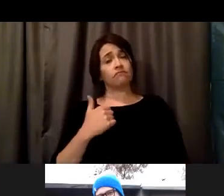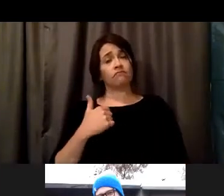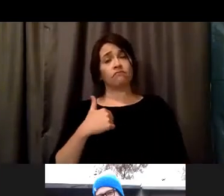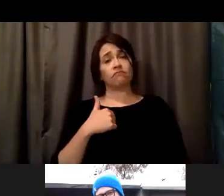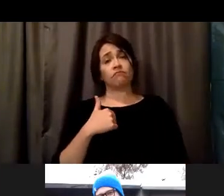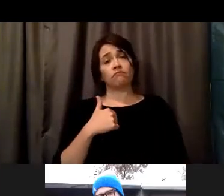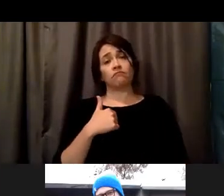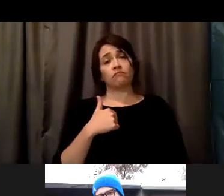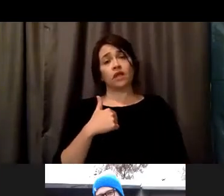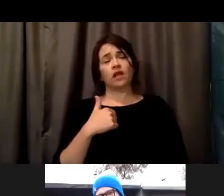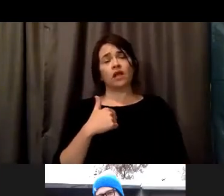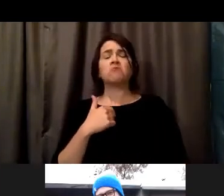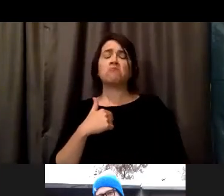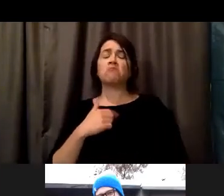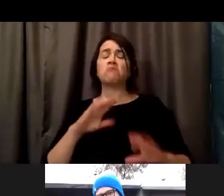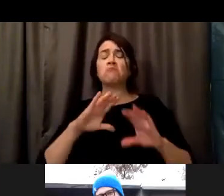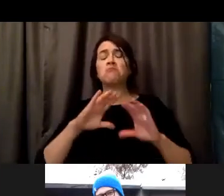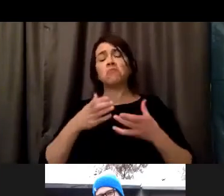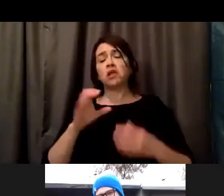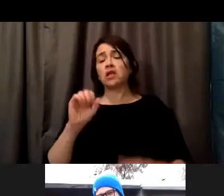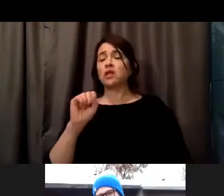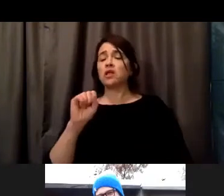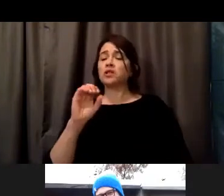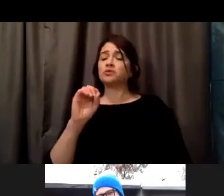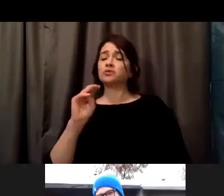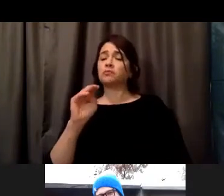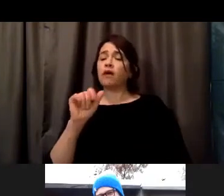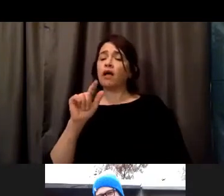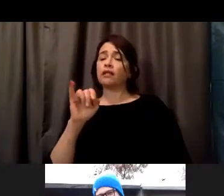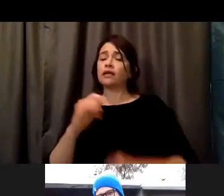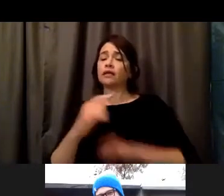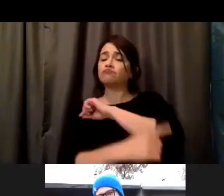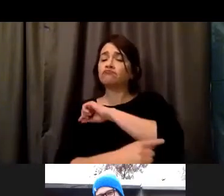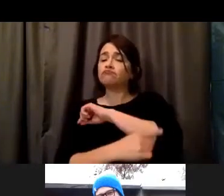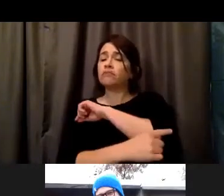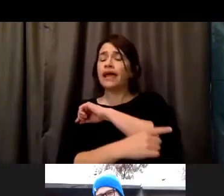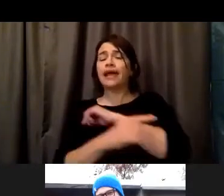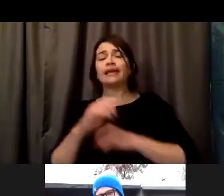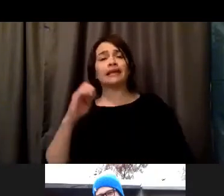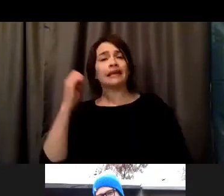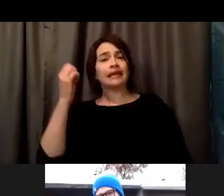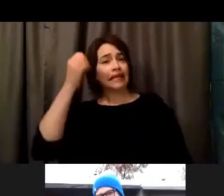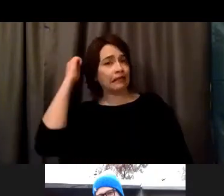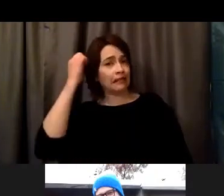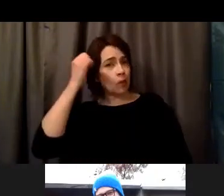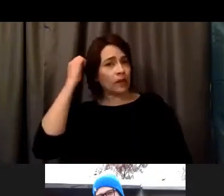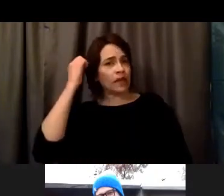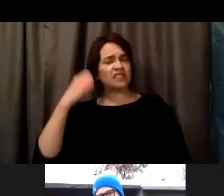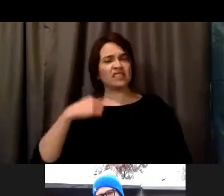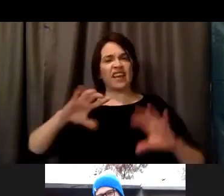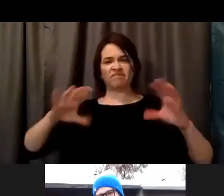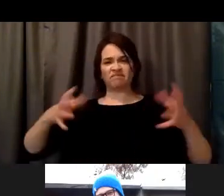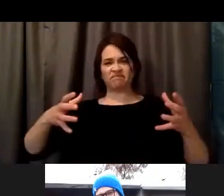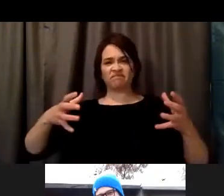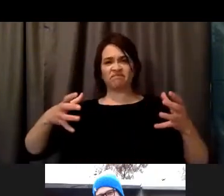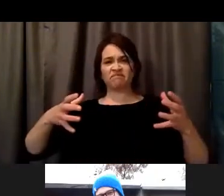the Somalis with the Ethiopians, which is taboo. And